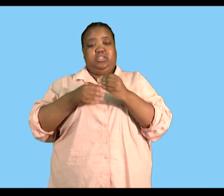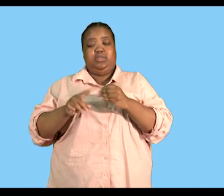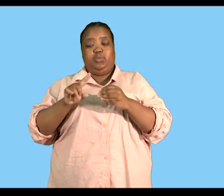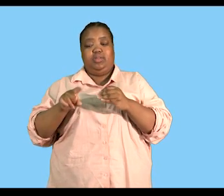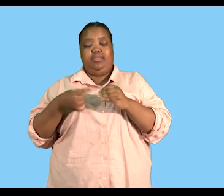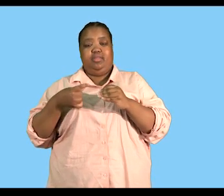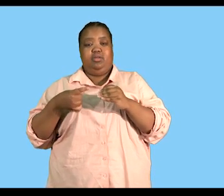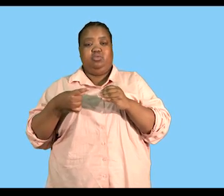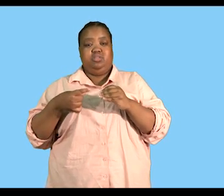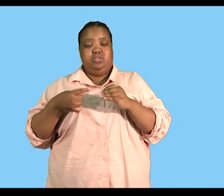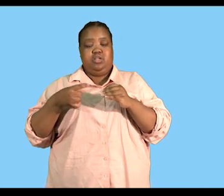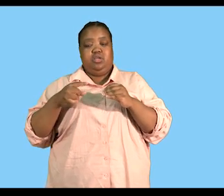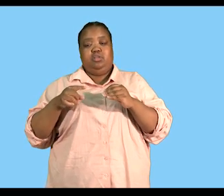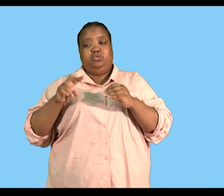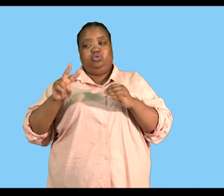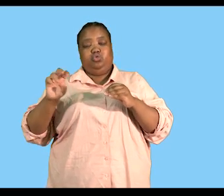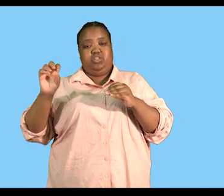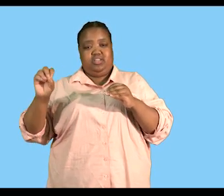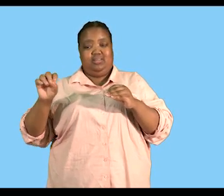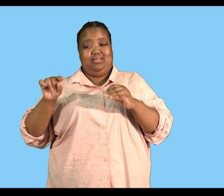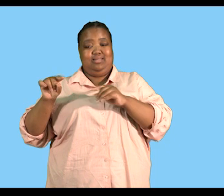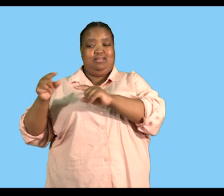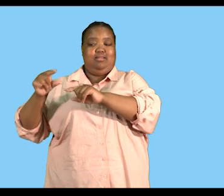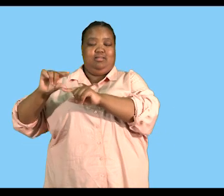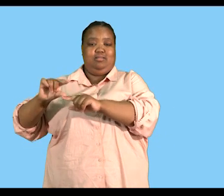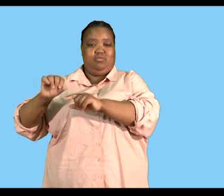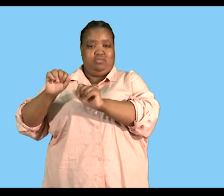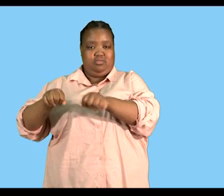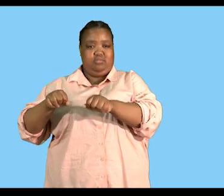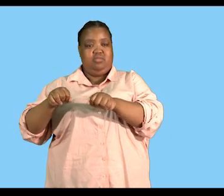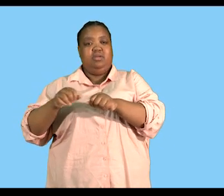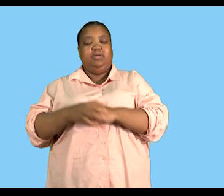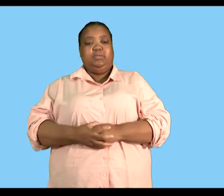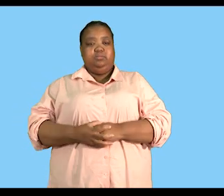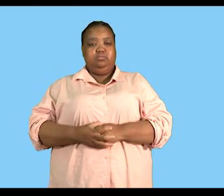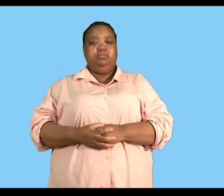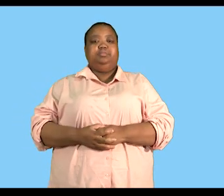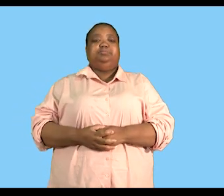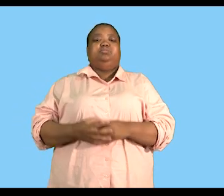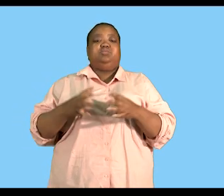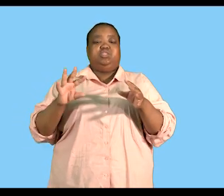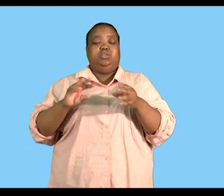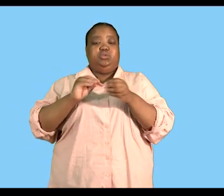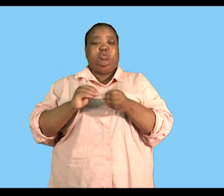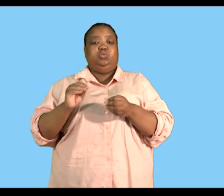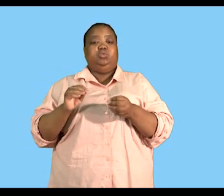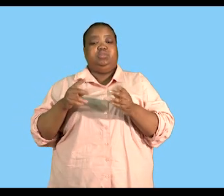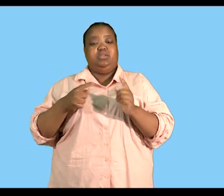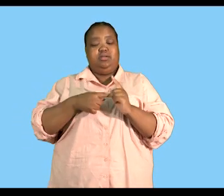add 1,200, of which is the interest they will accumulate. So in total, it